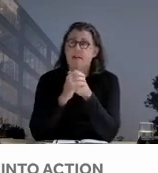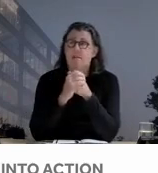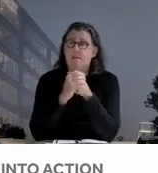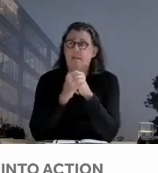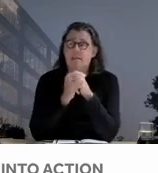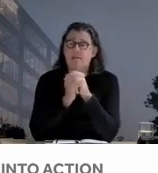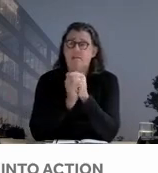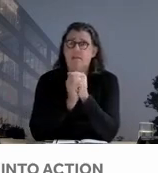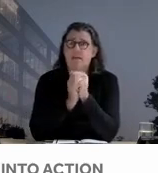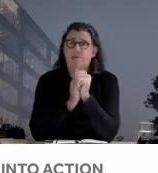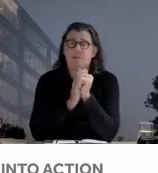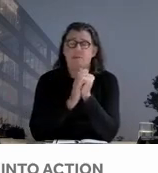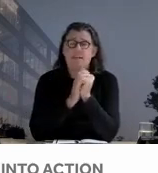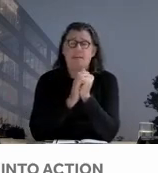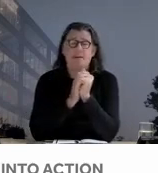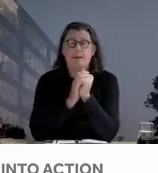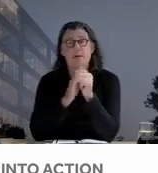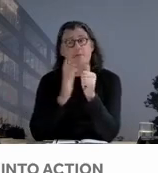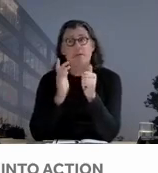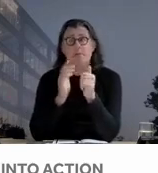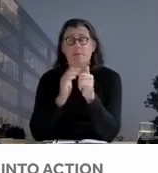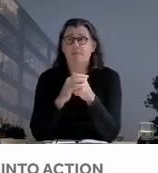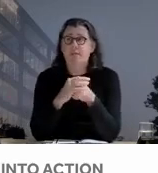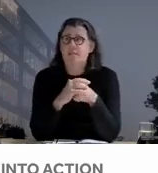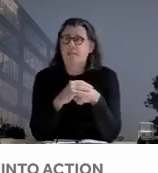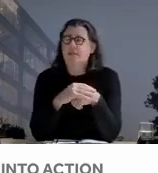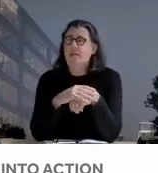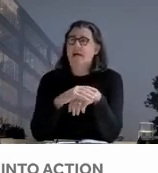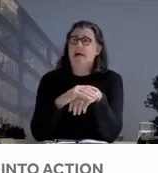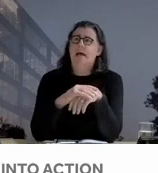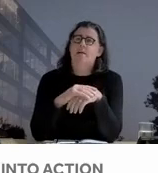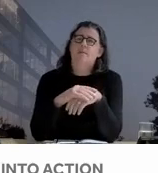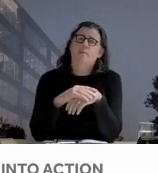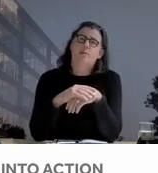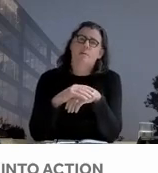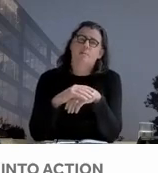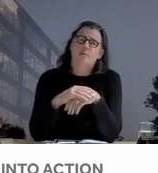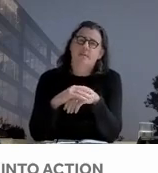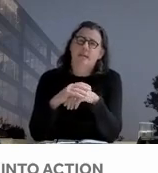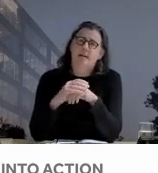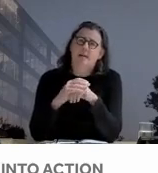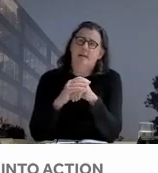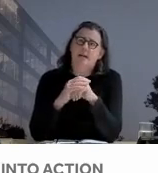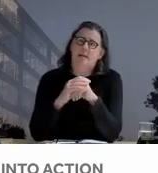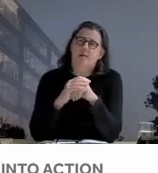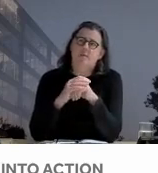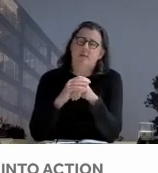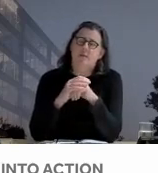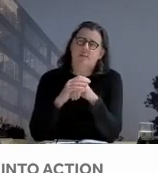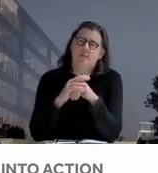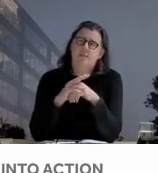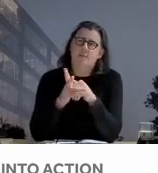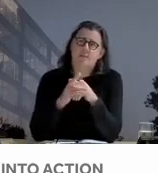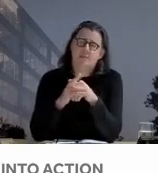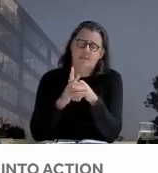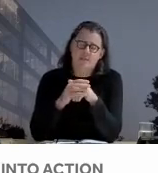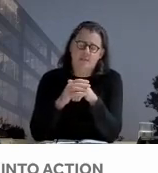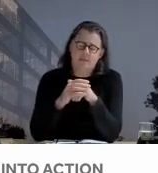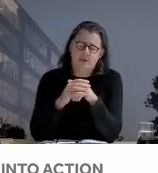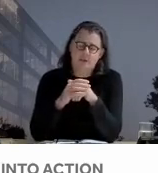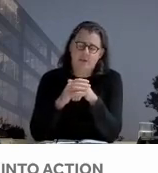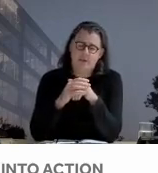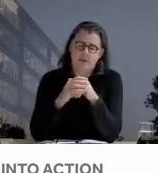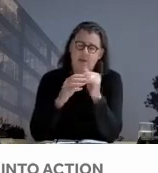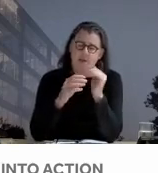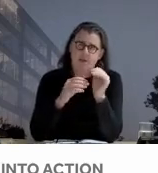of our sustainability action plan, which you can get on our website if you're interested. Which we put together over